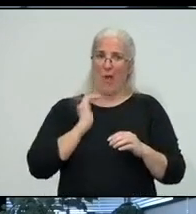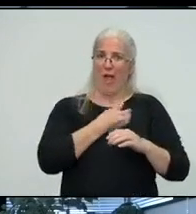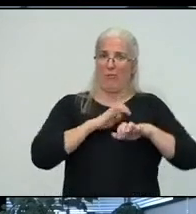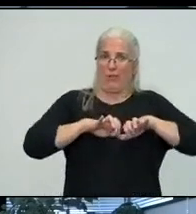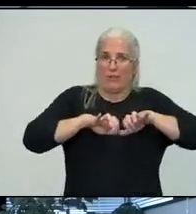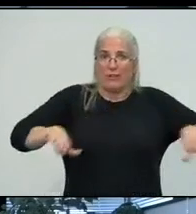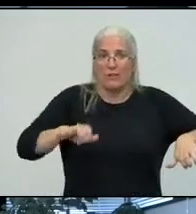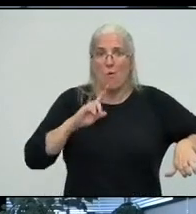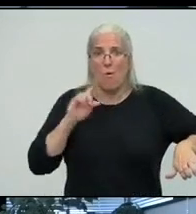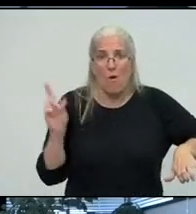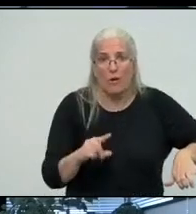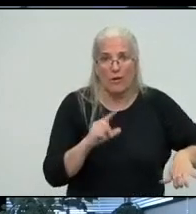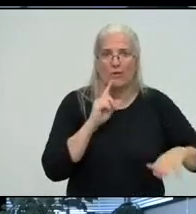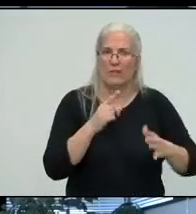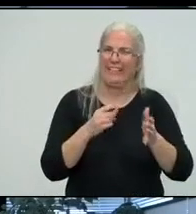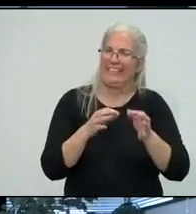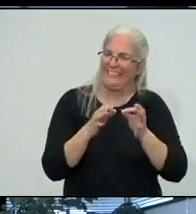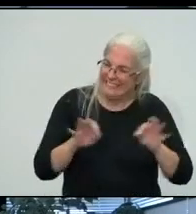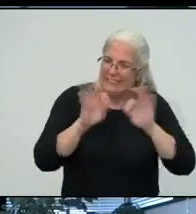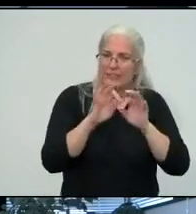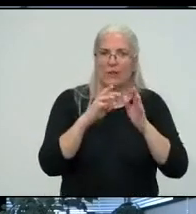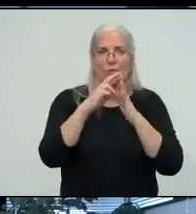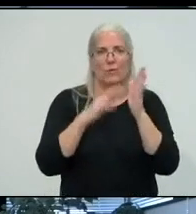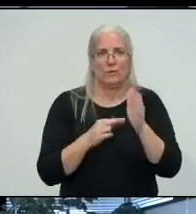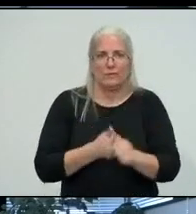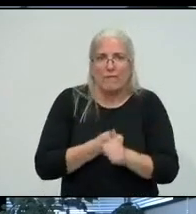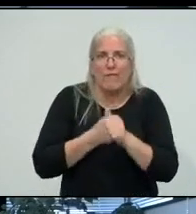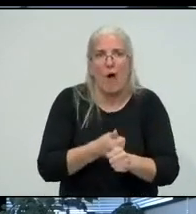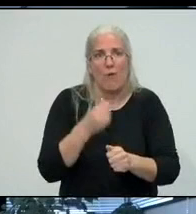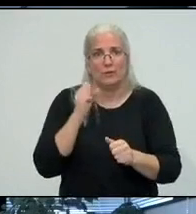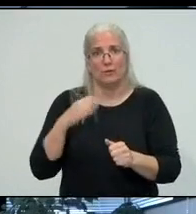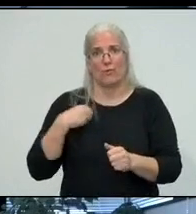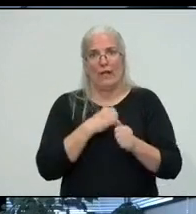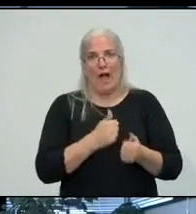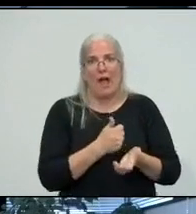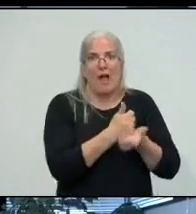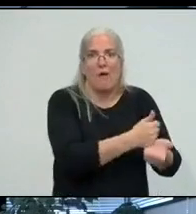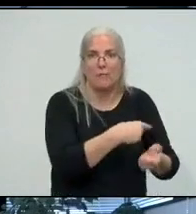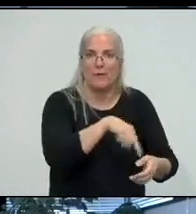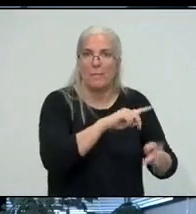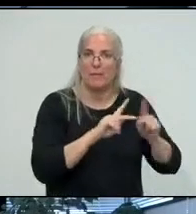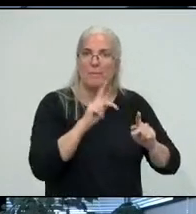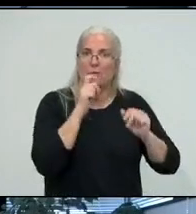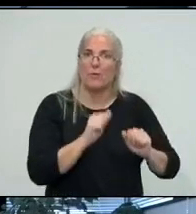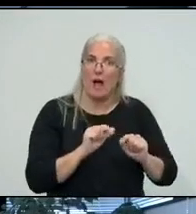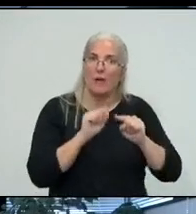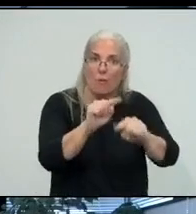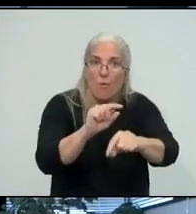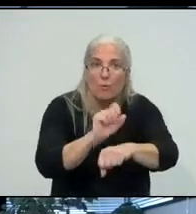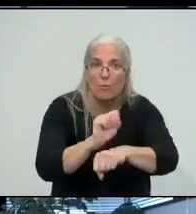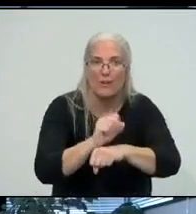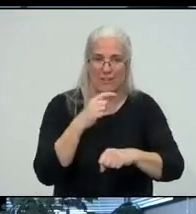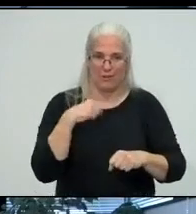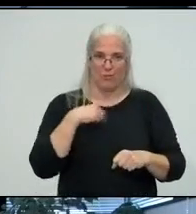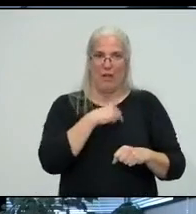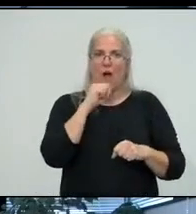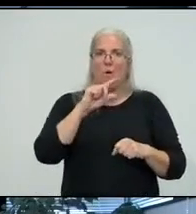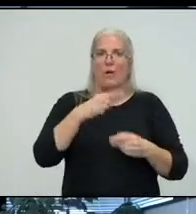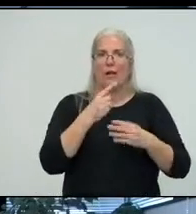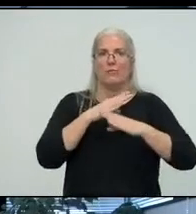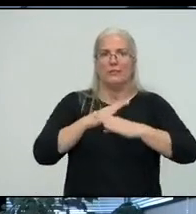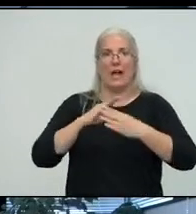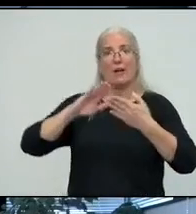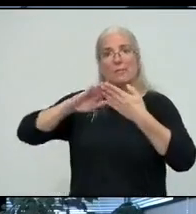protocols that were required for all businesses. That's meant to not just protect customers customers and consumers who may be coming in, but to